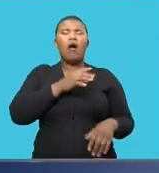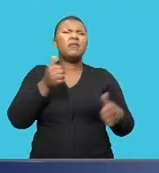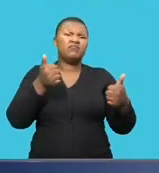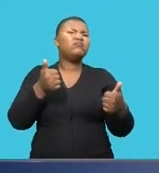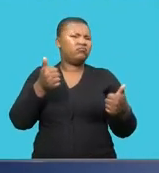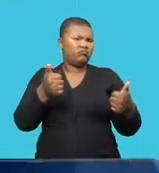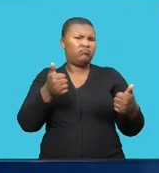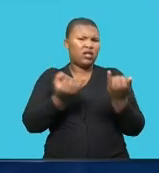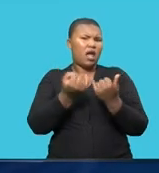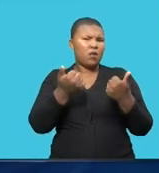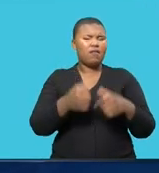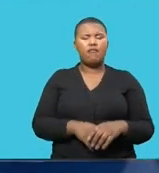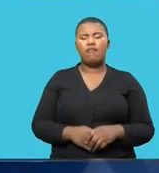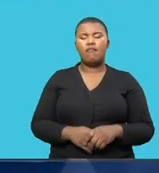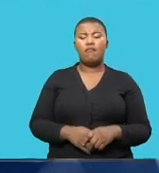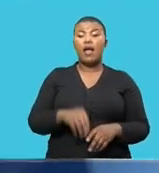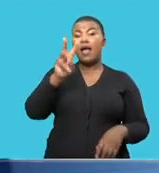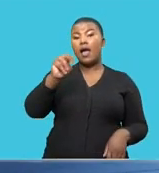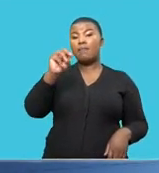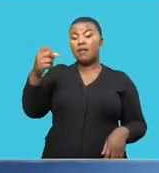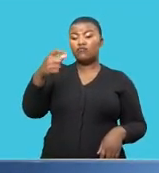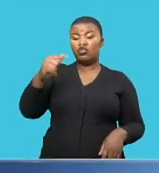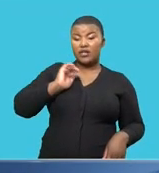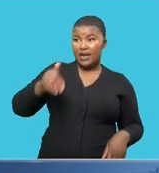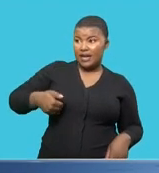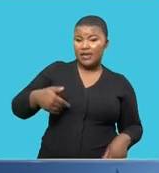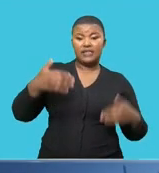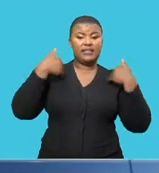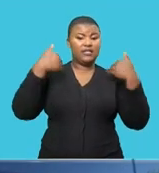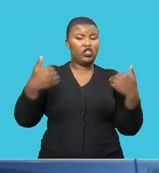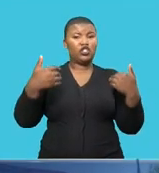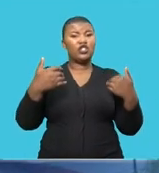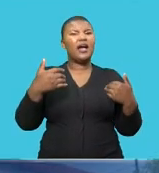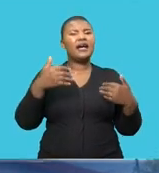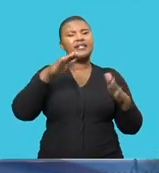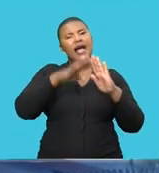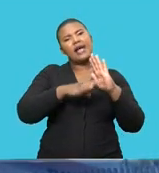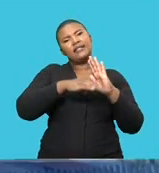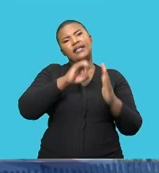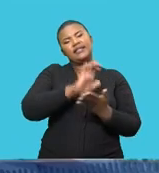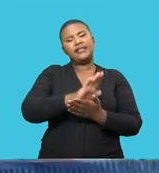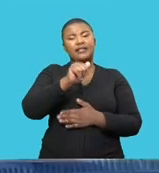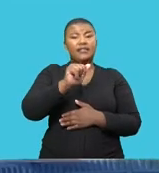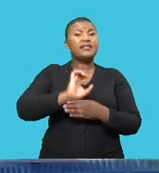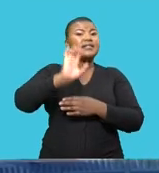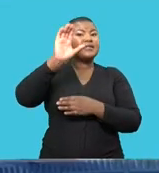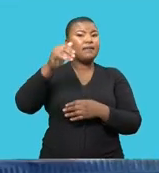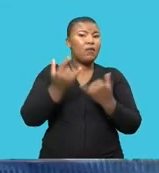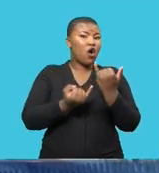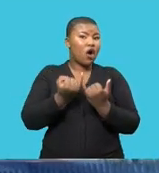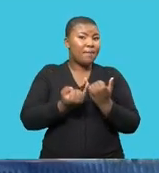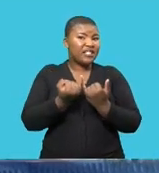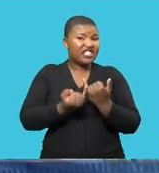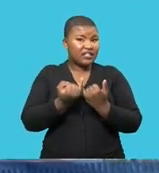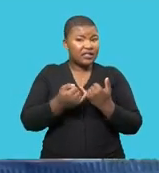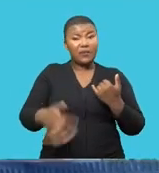the game so far was good. The MMG Ladies started the journey in the Under-16 Tournament Netball competition